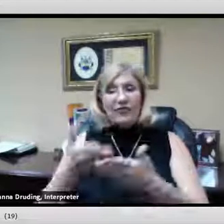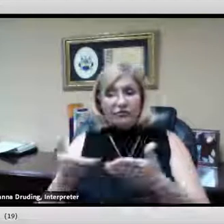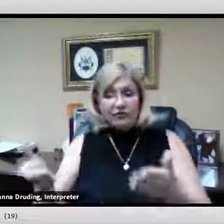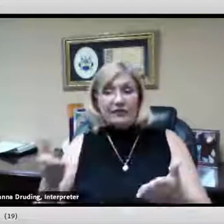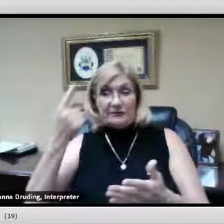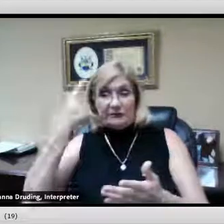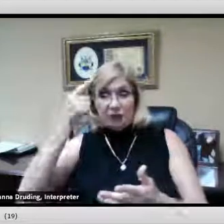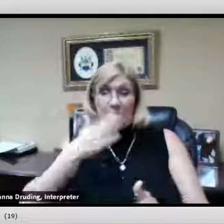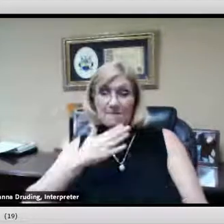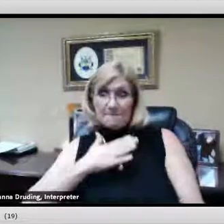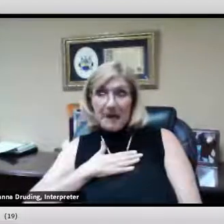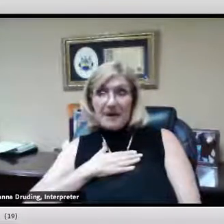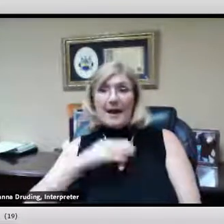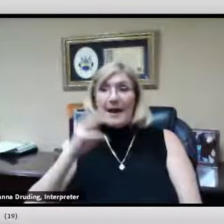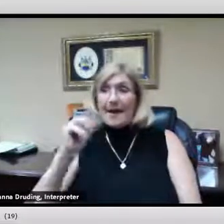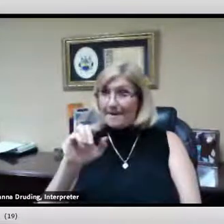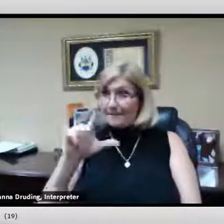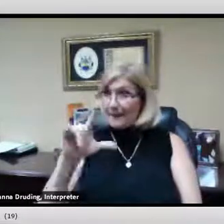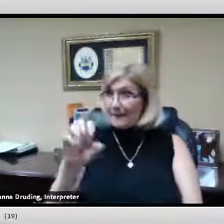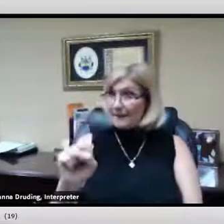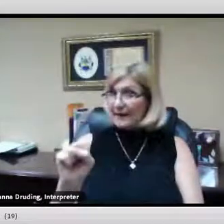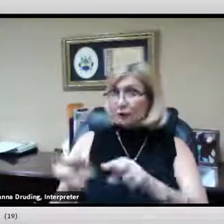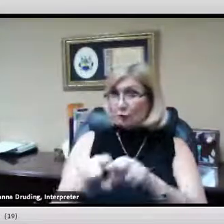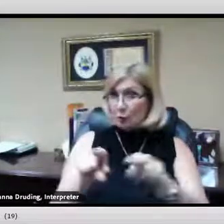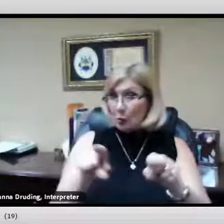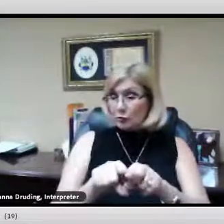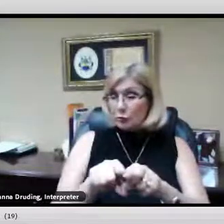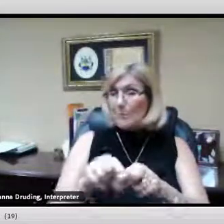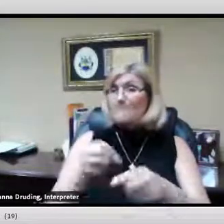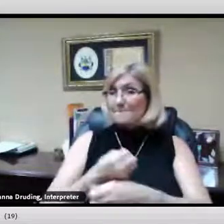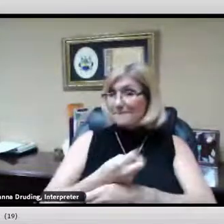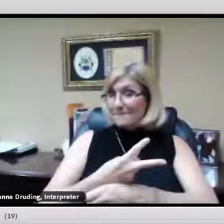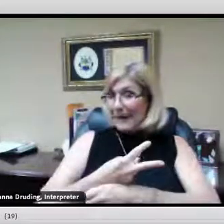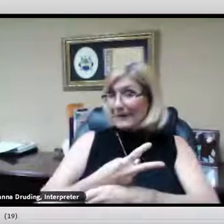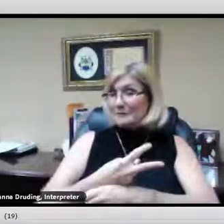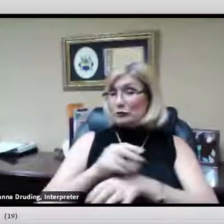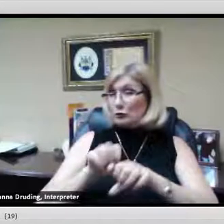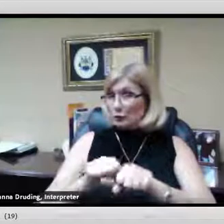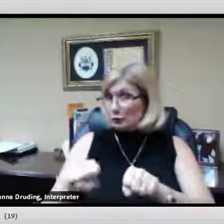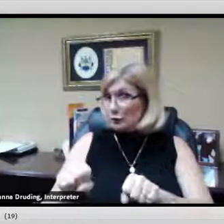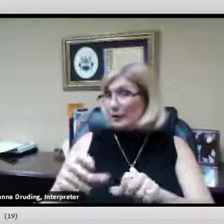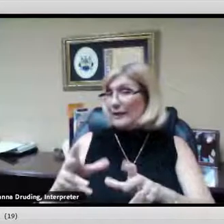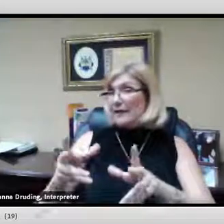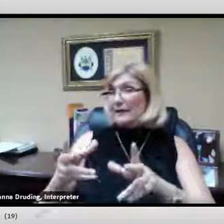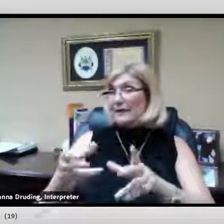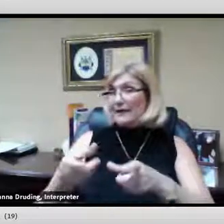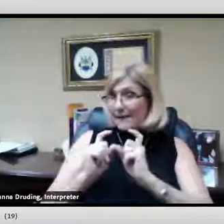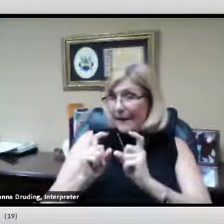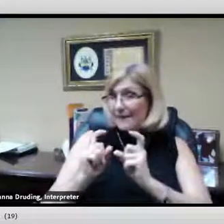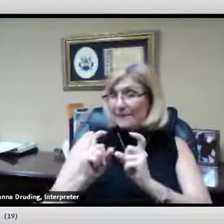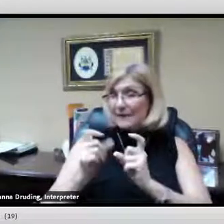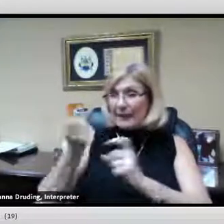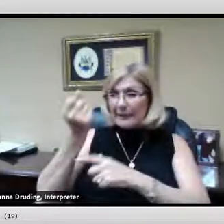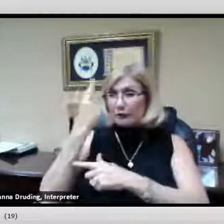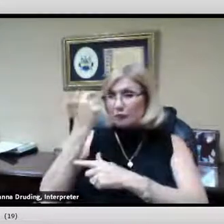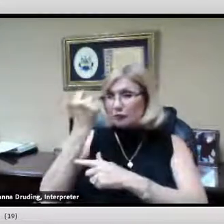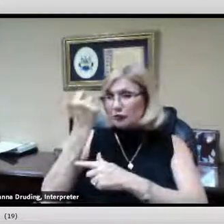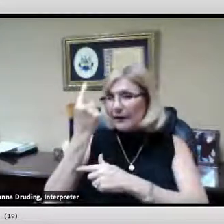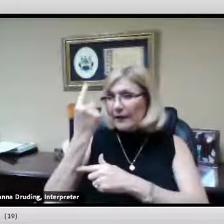my MLS as well. The master's degree gave me an understanding kind of